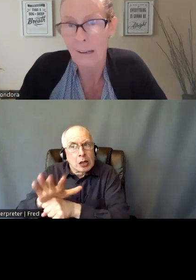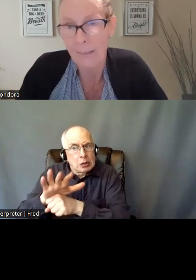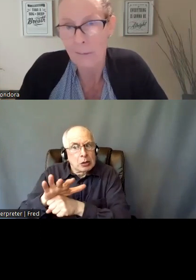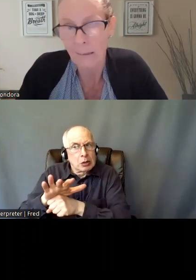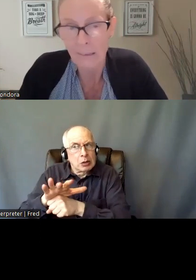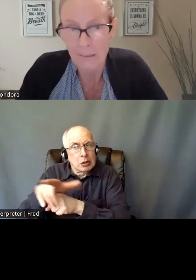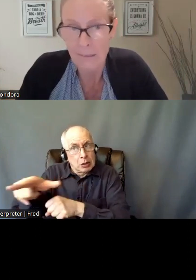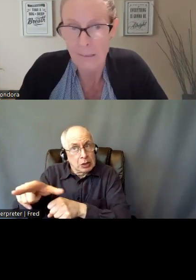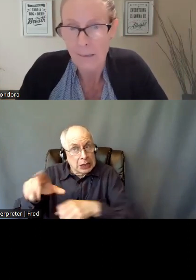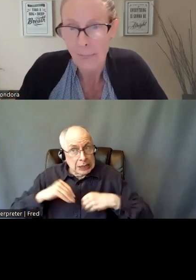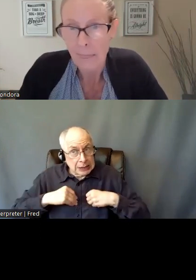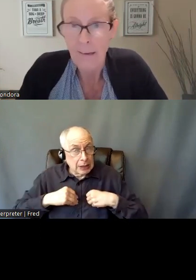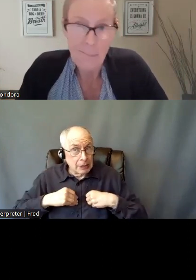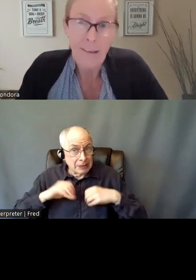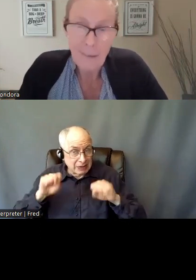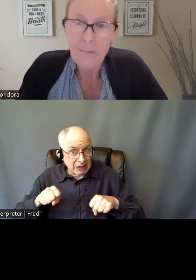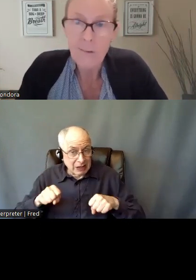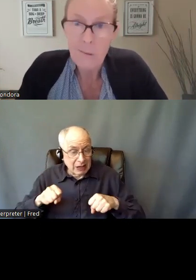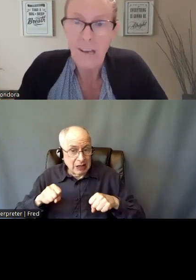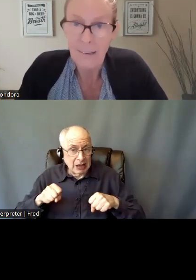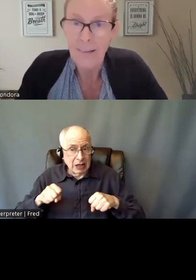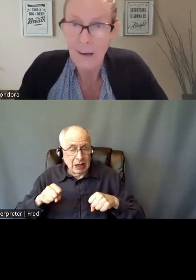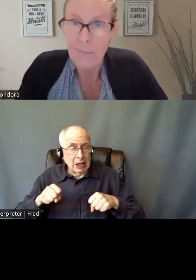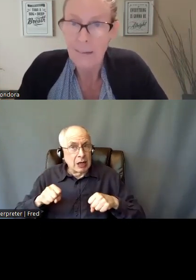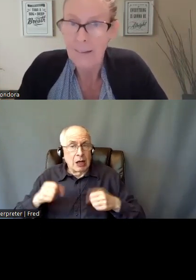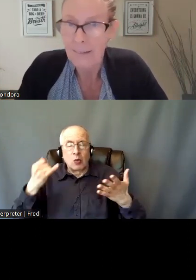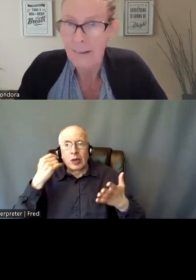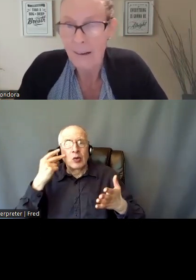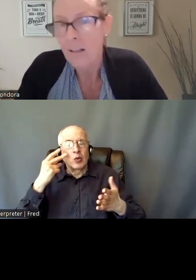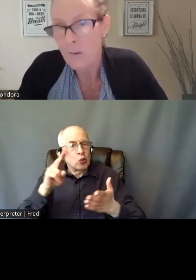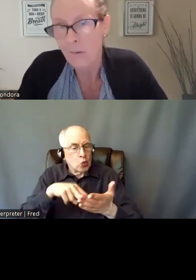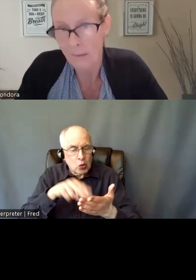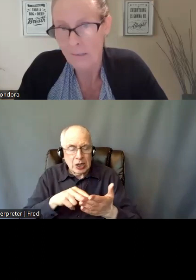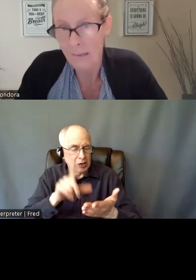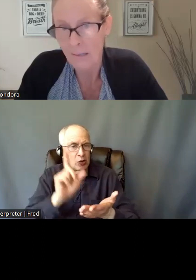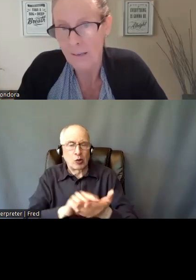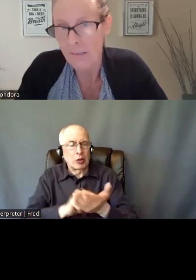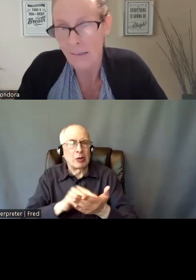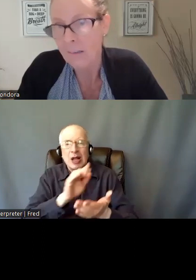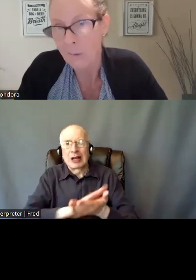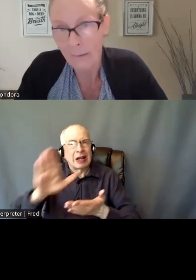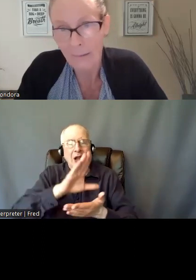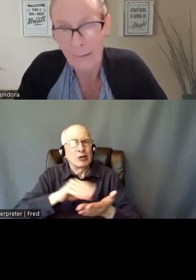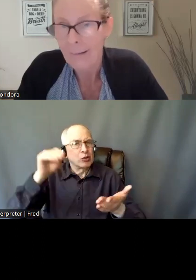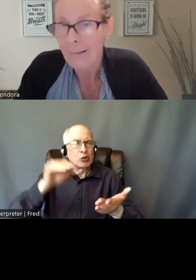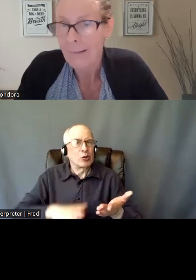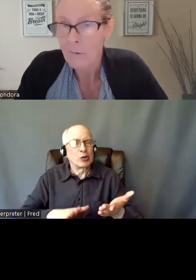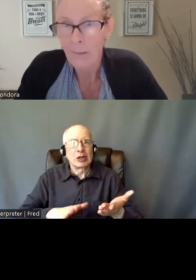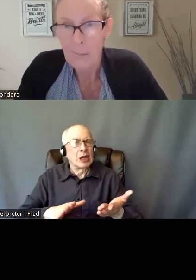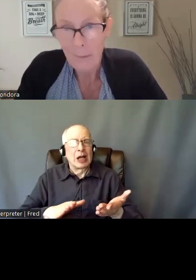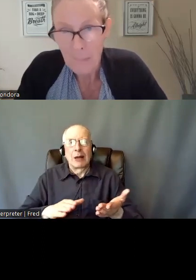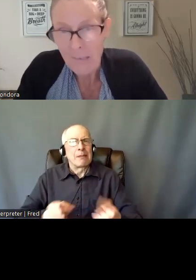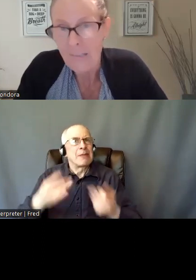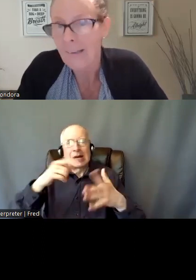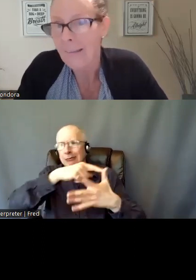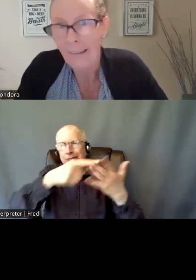news today, there really is an epidemic of suicide among college students these days, including sort